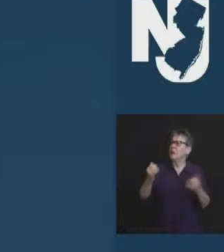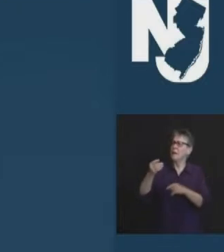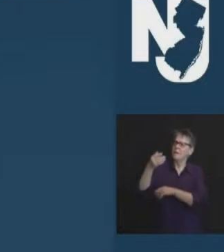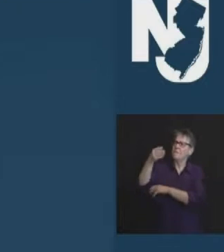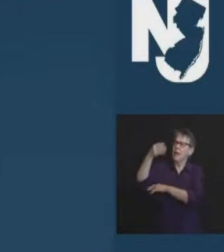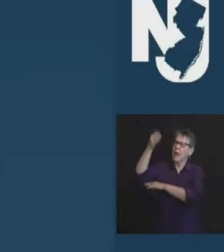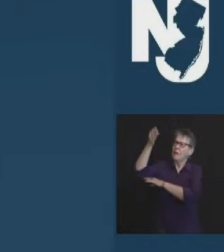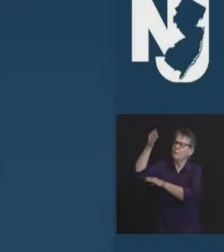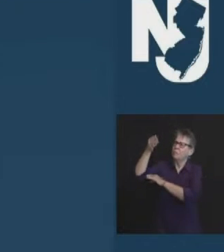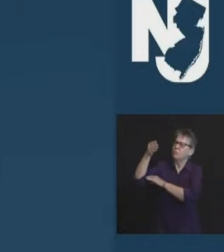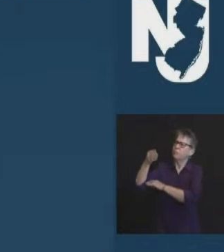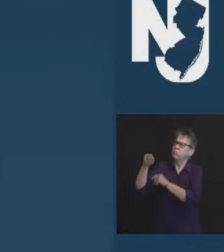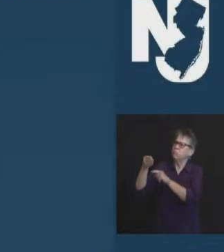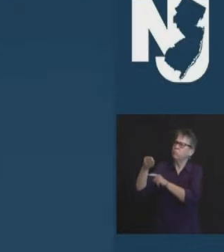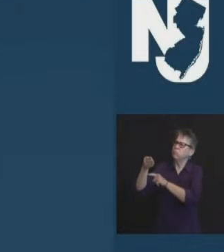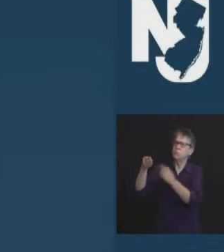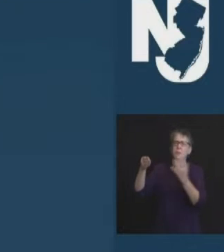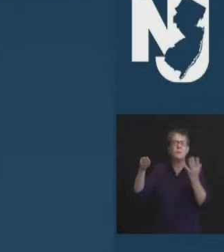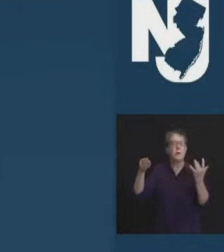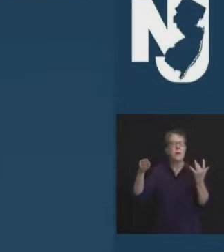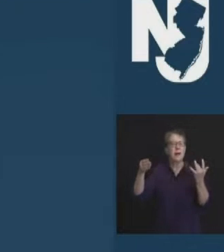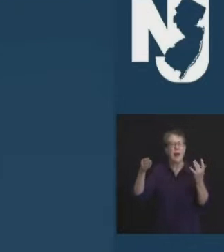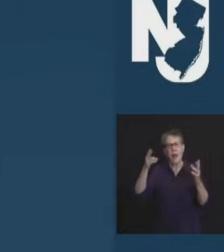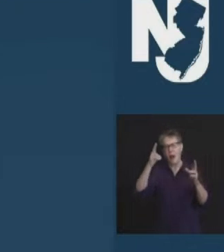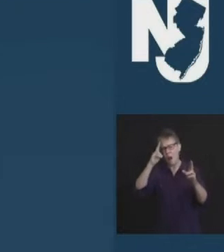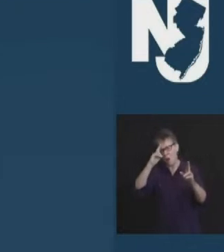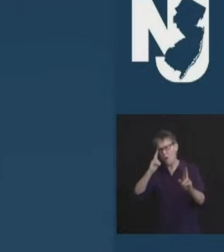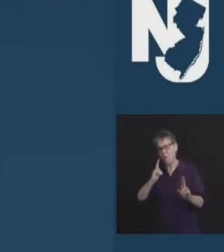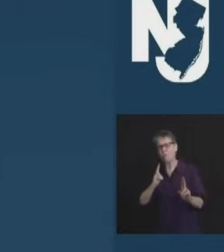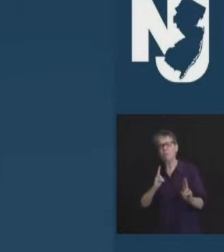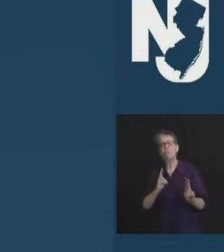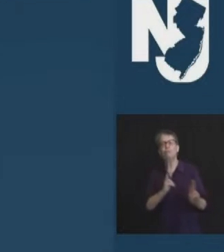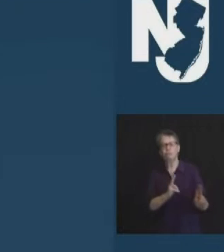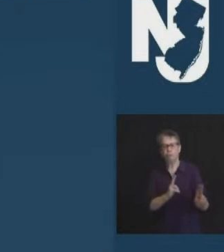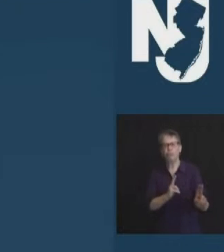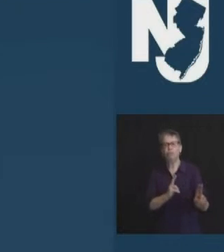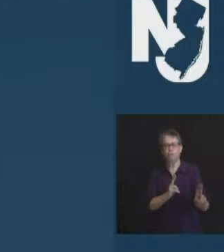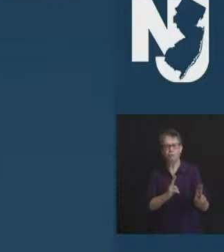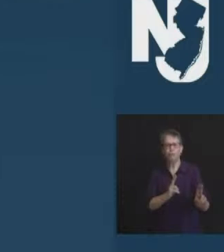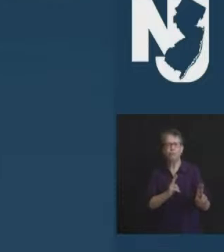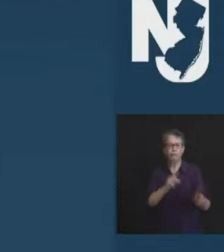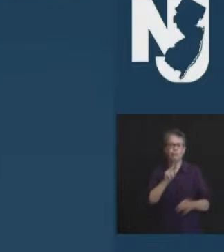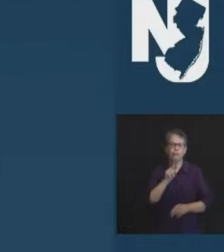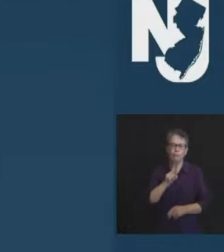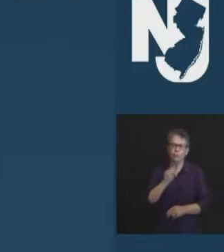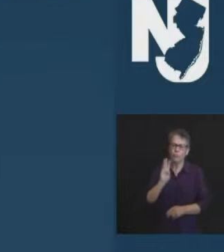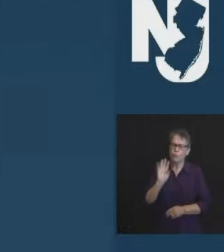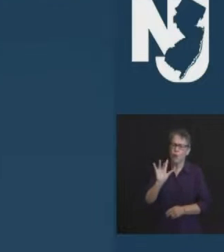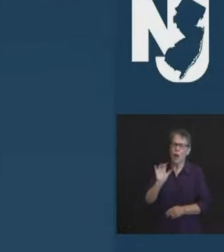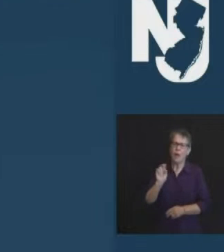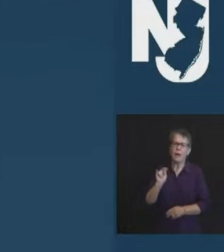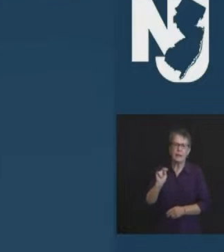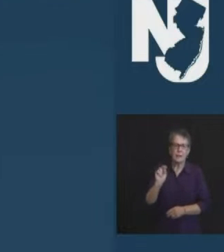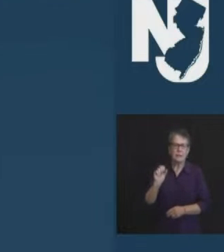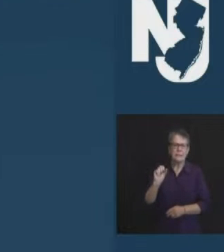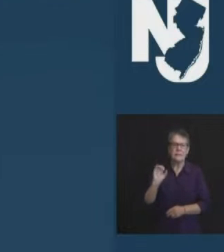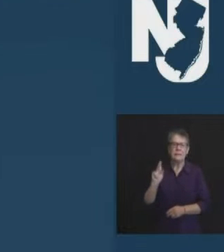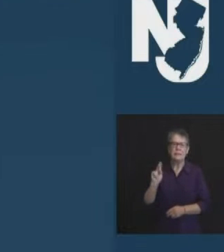have ordered our flags to be lowered in honor and memory of United States Capitol Police Officer Brian Sicknick.